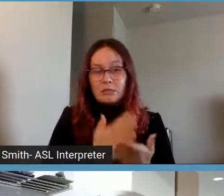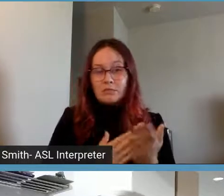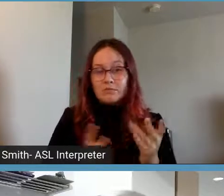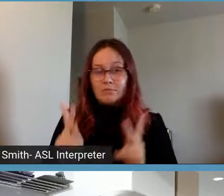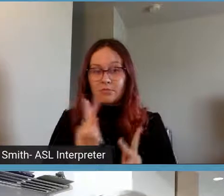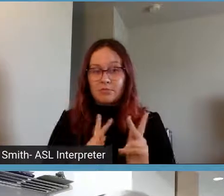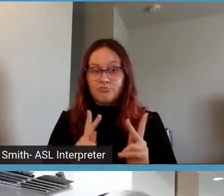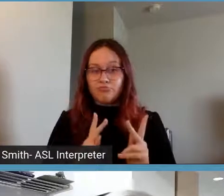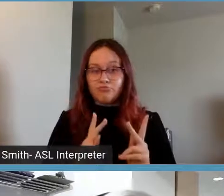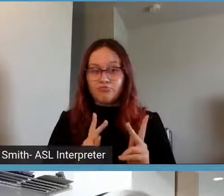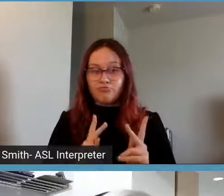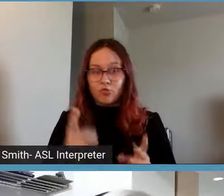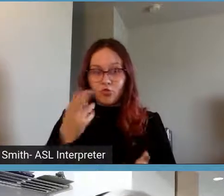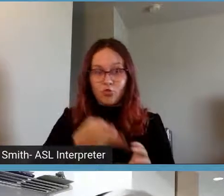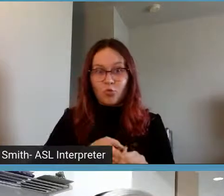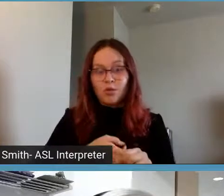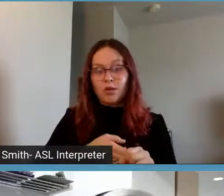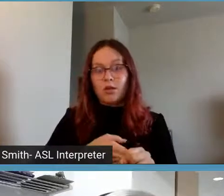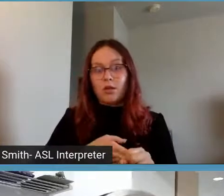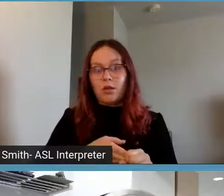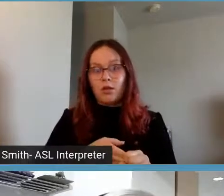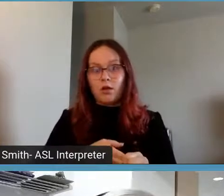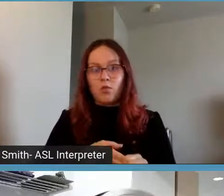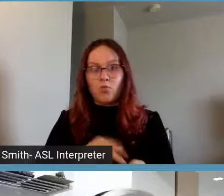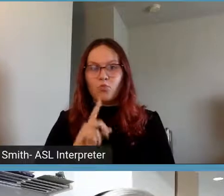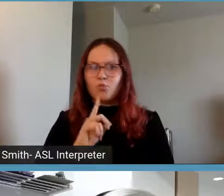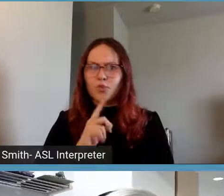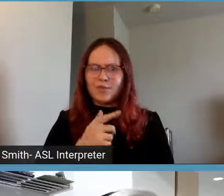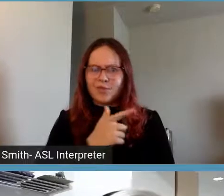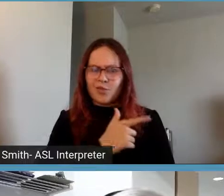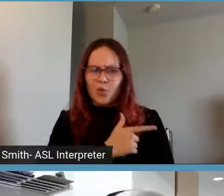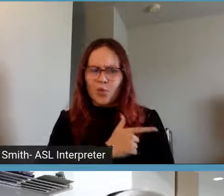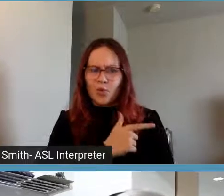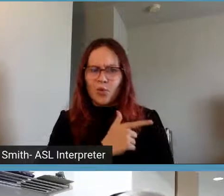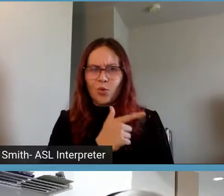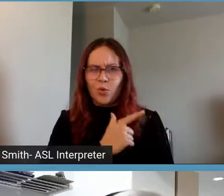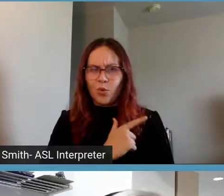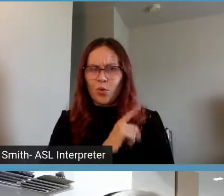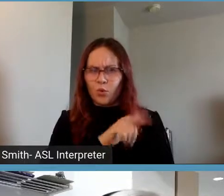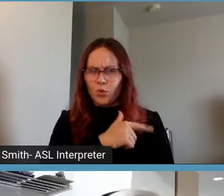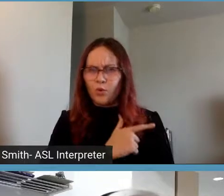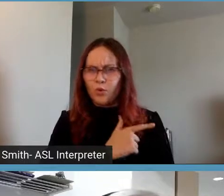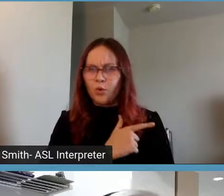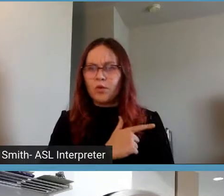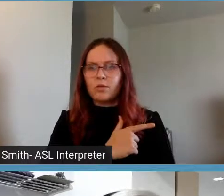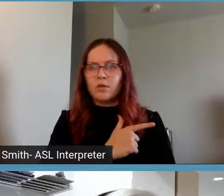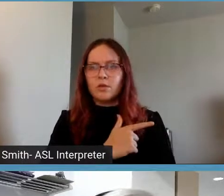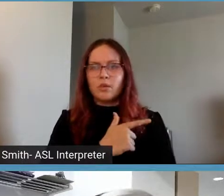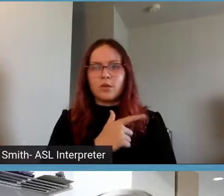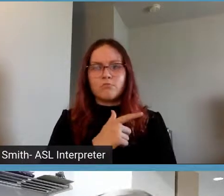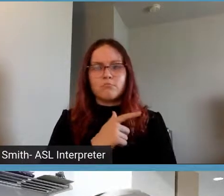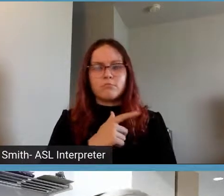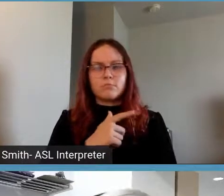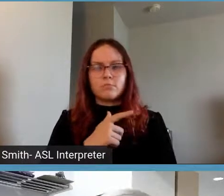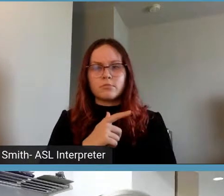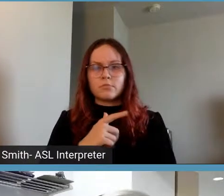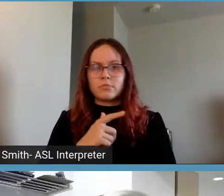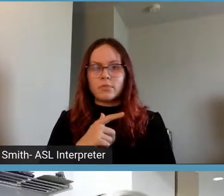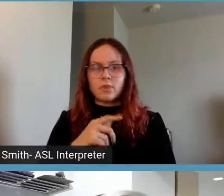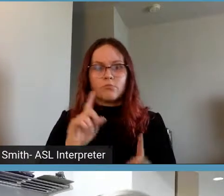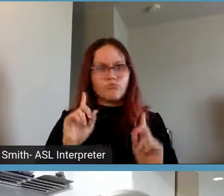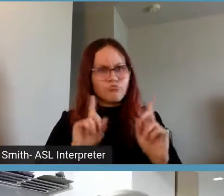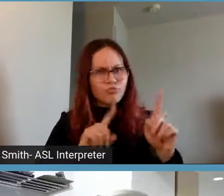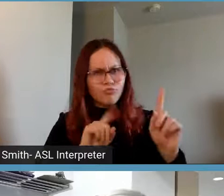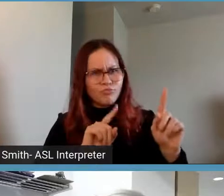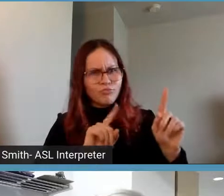of the Western North Carolina are the most loyal program participants. Some of them come to